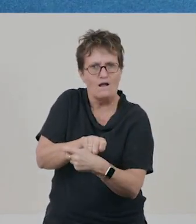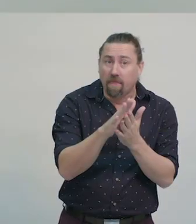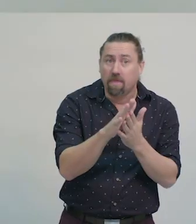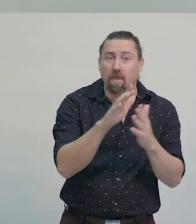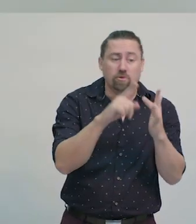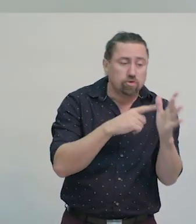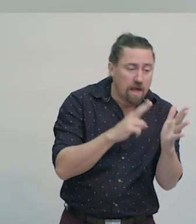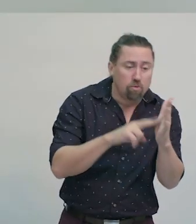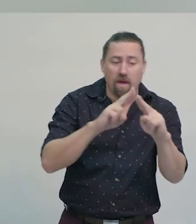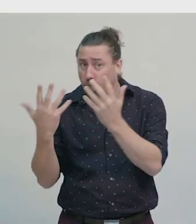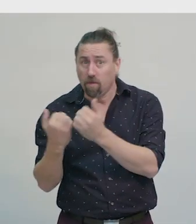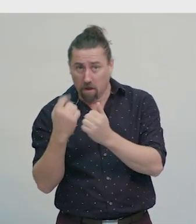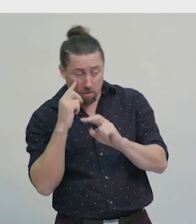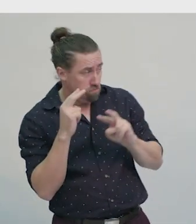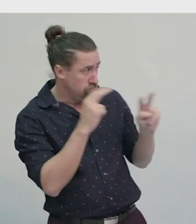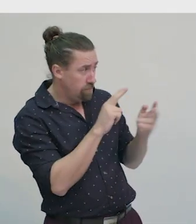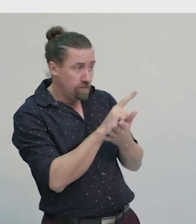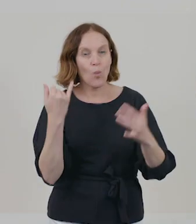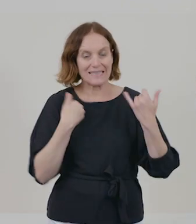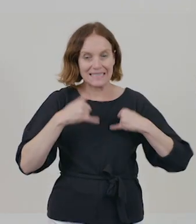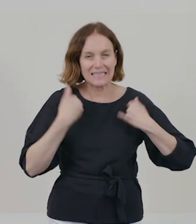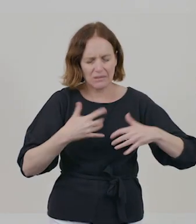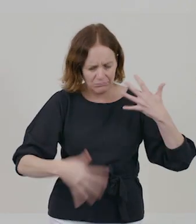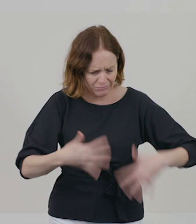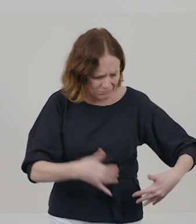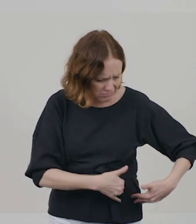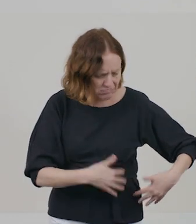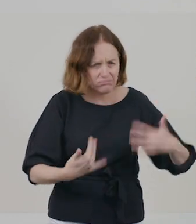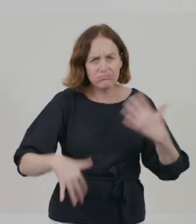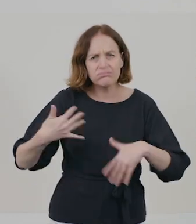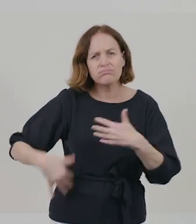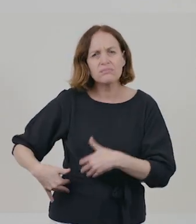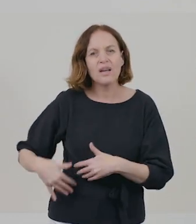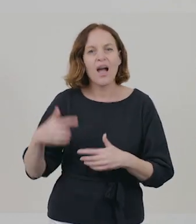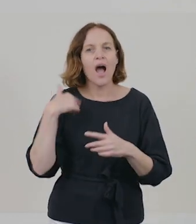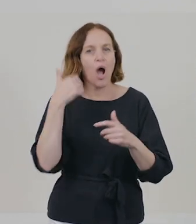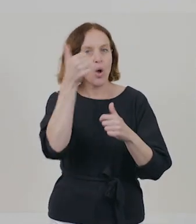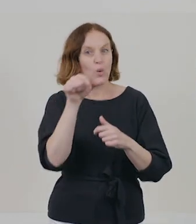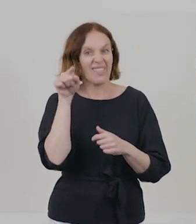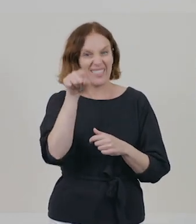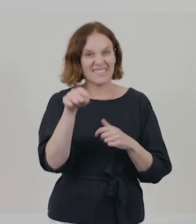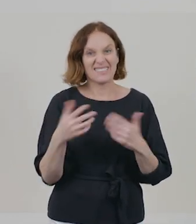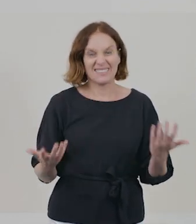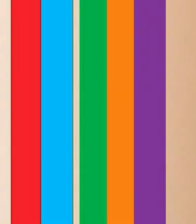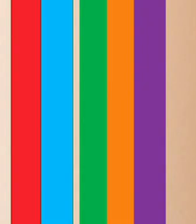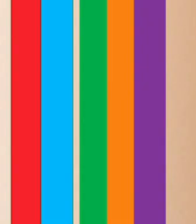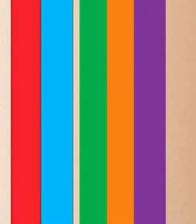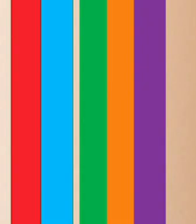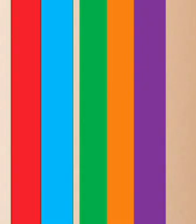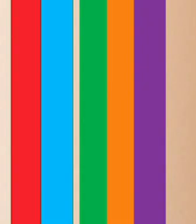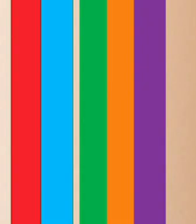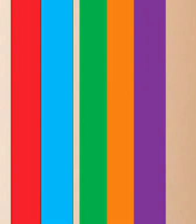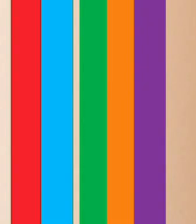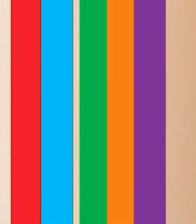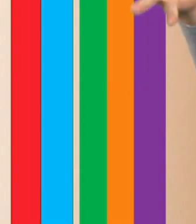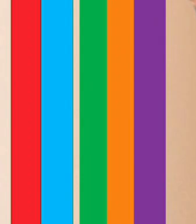descriptions. In mathematics, we'll investigate calendars. And our science lesson is about how we are affected by the weather. So if you're all